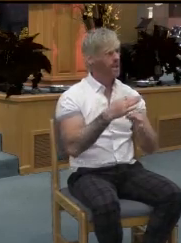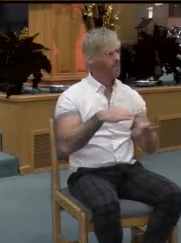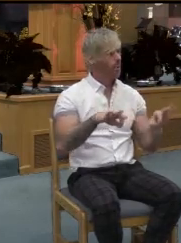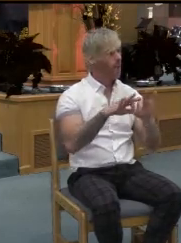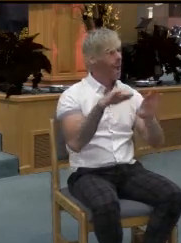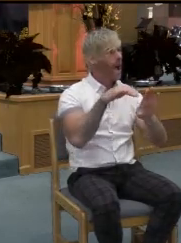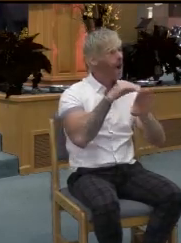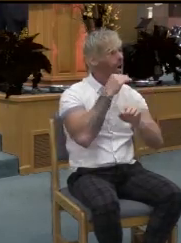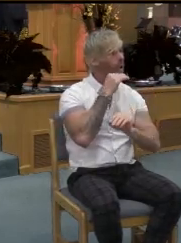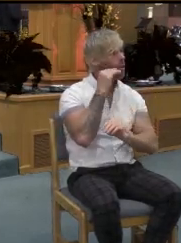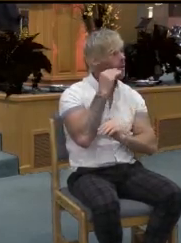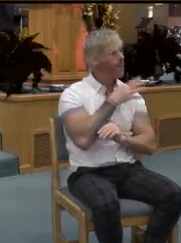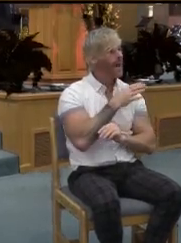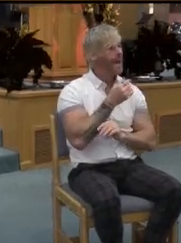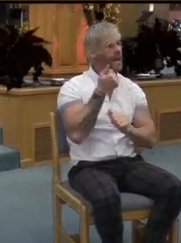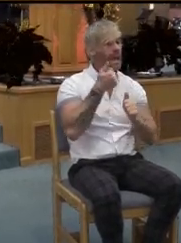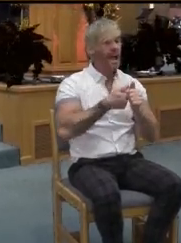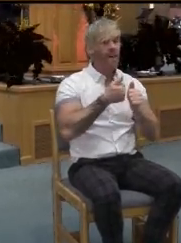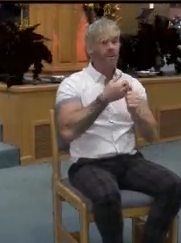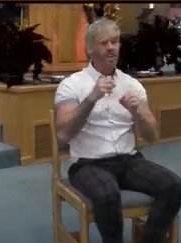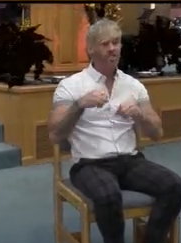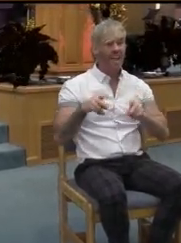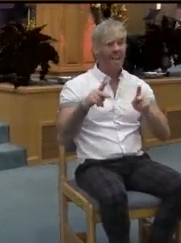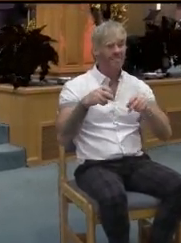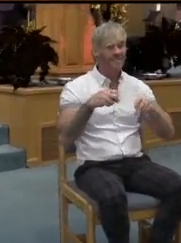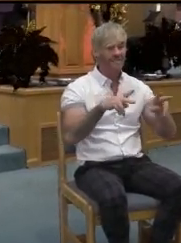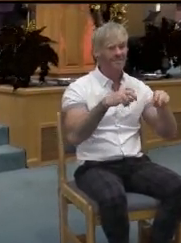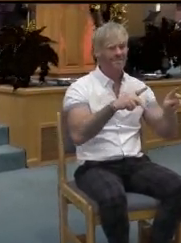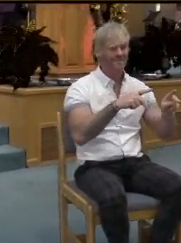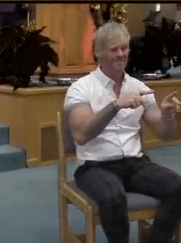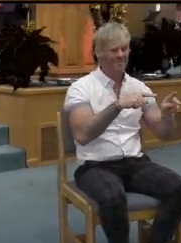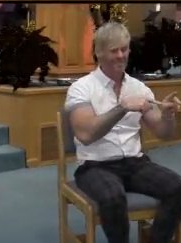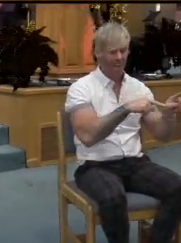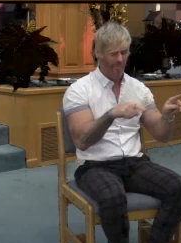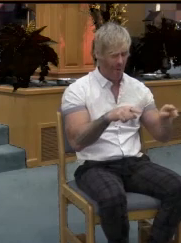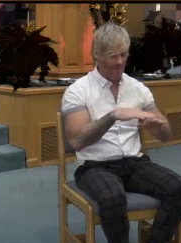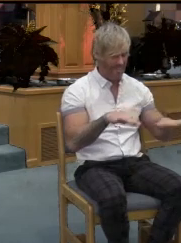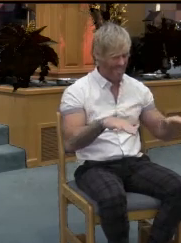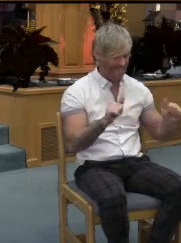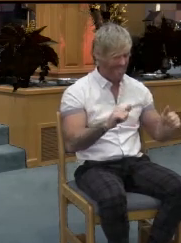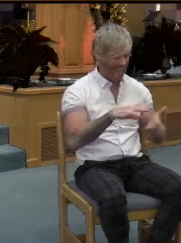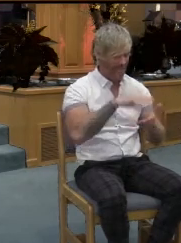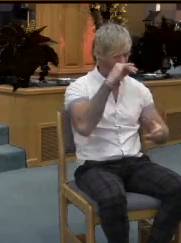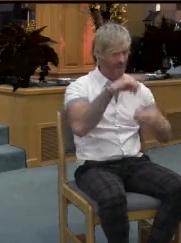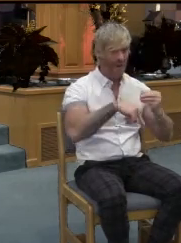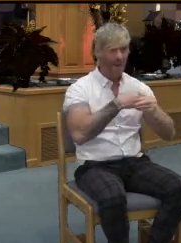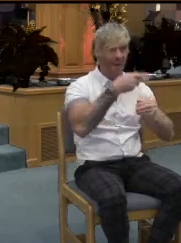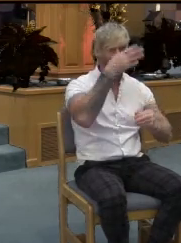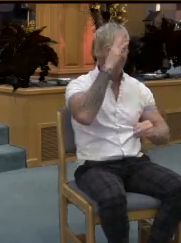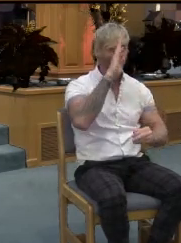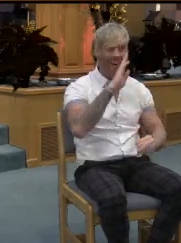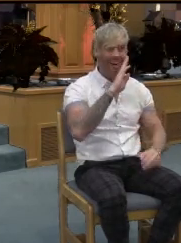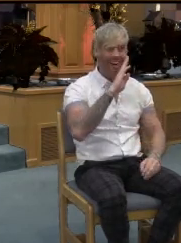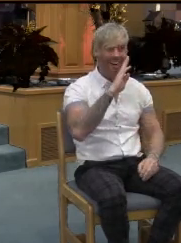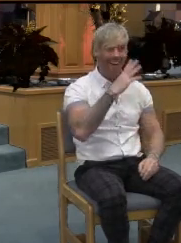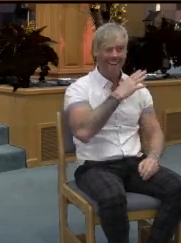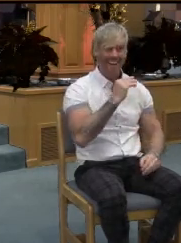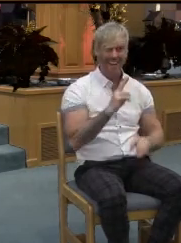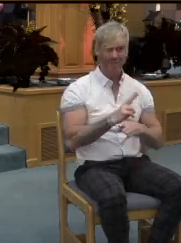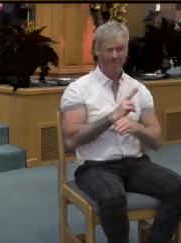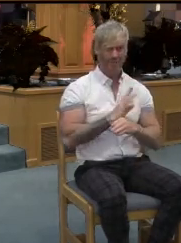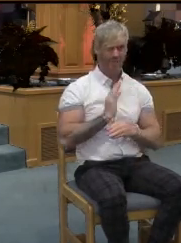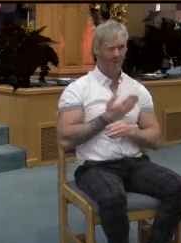home, and every chance that we get, to know God. To know God. And let's use our time with